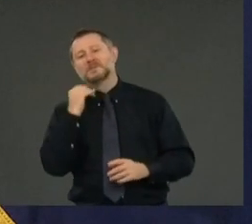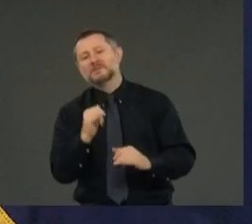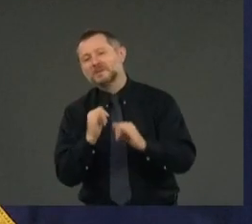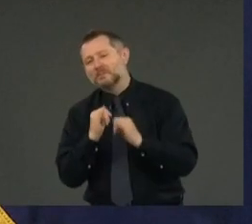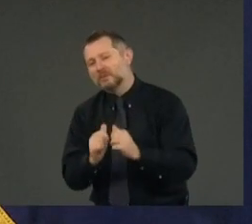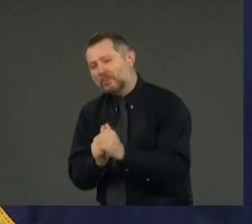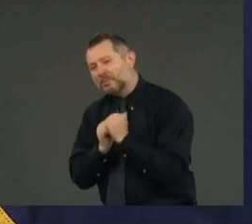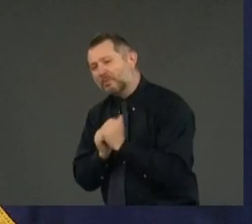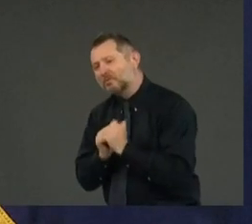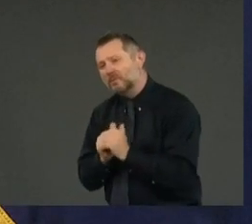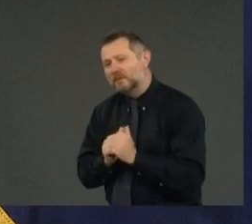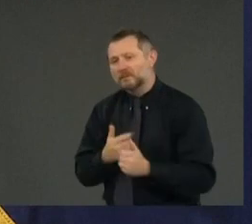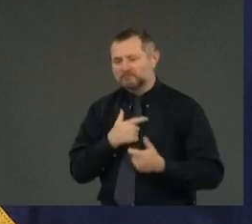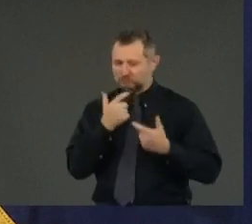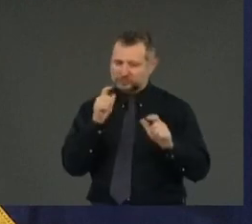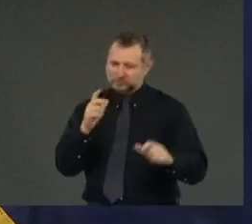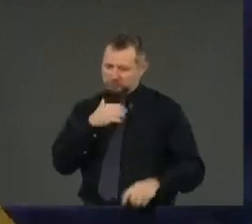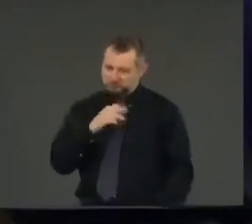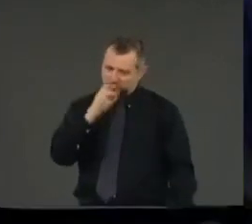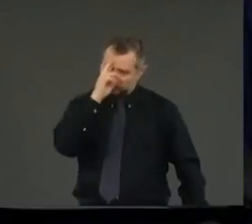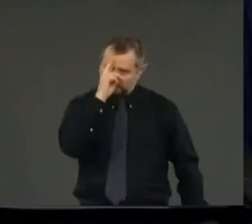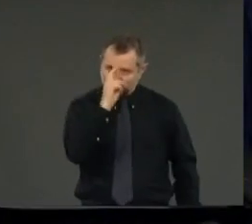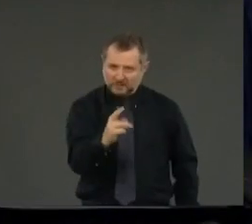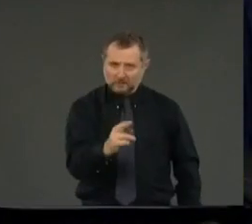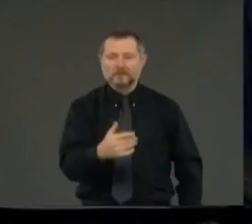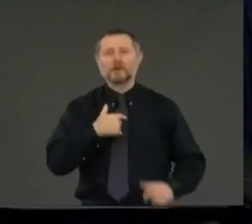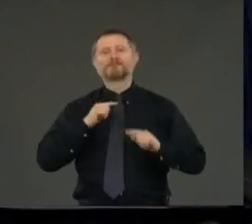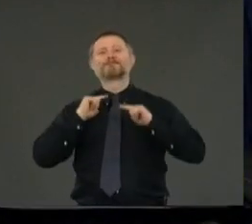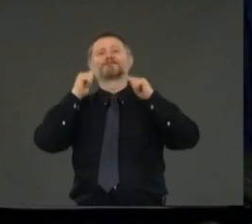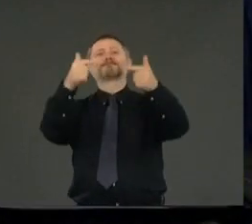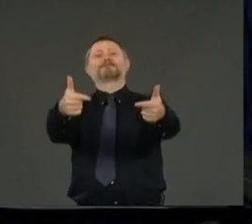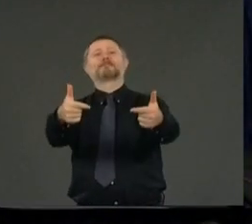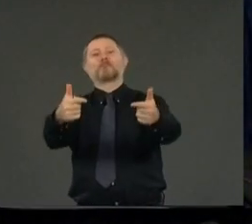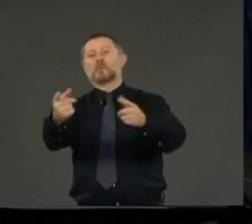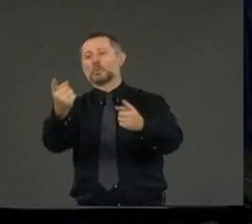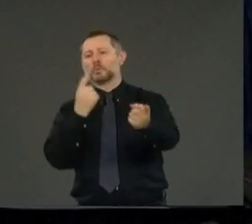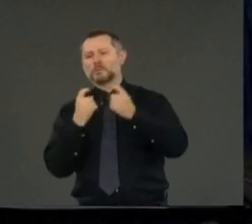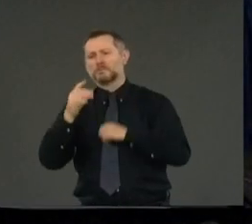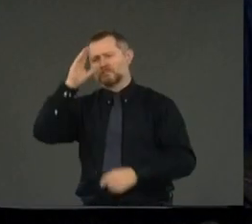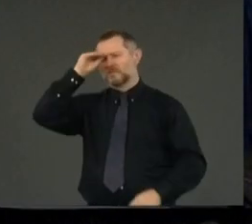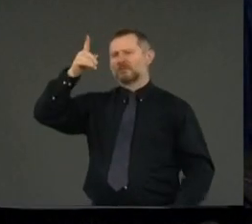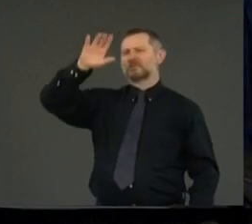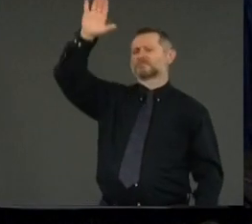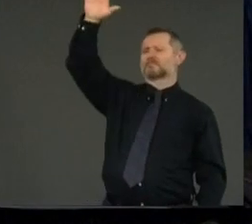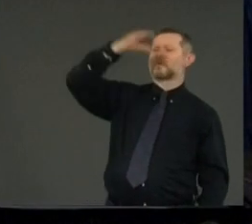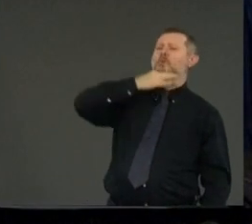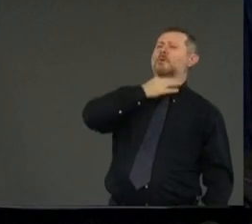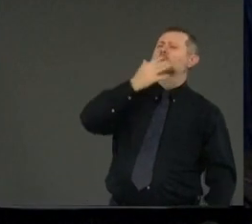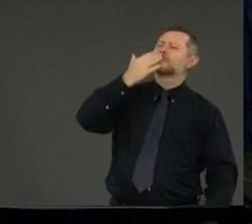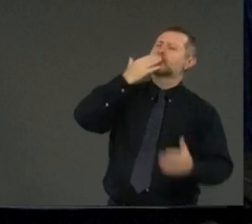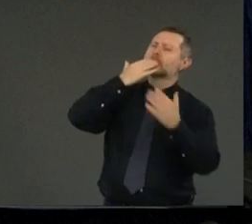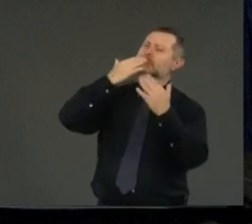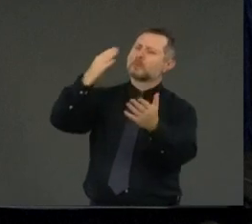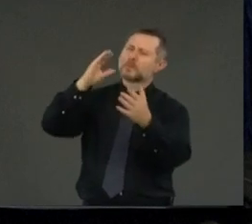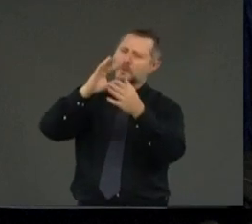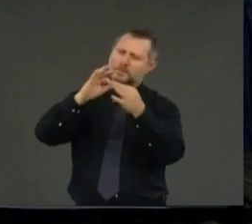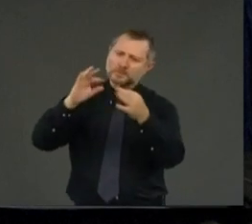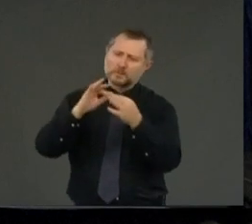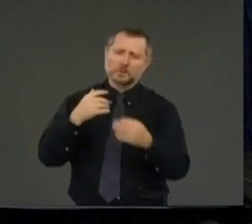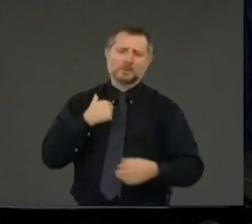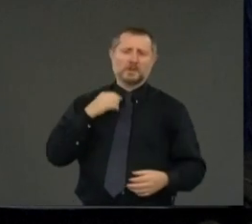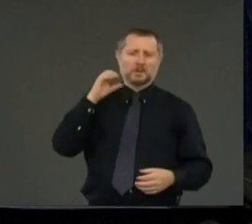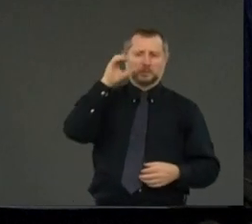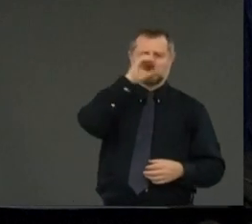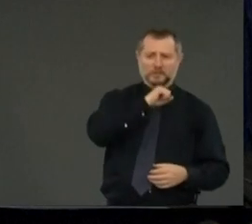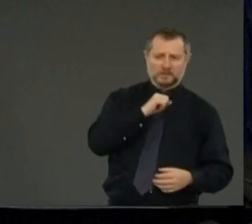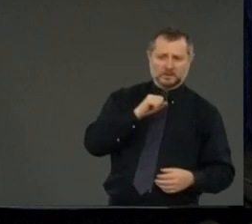have my deepest respect. Questions? Governor, first of all, let me just say thank you for saying that. I assume you meant me. Of course, Zach. It's all about you always. We